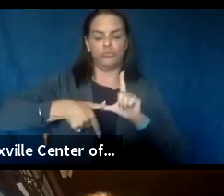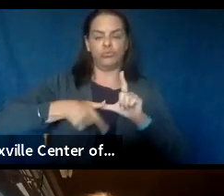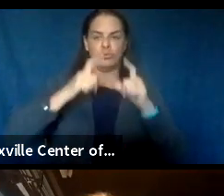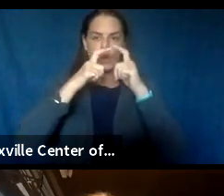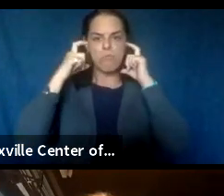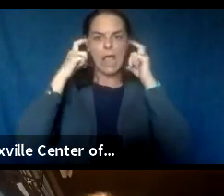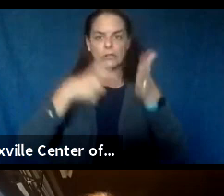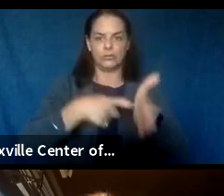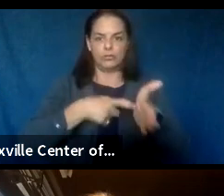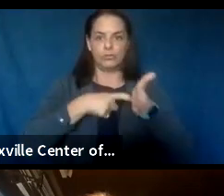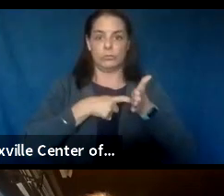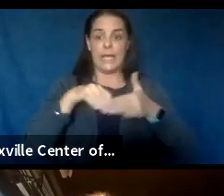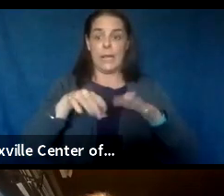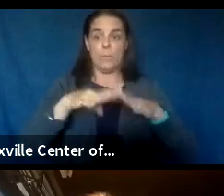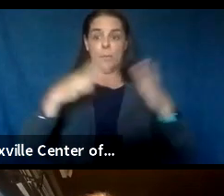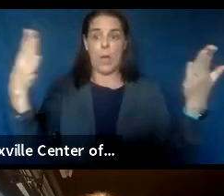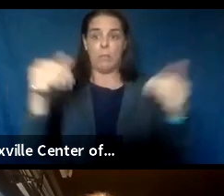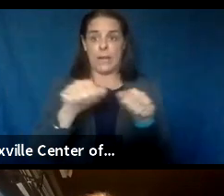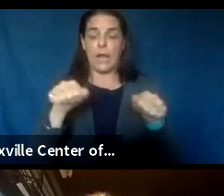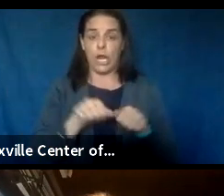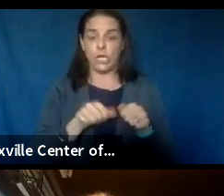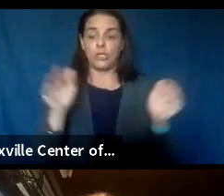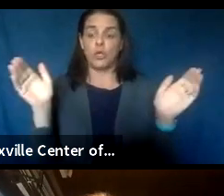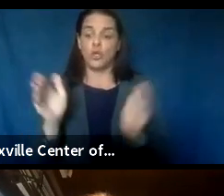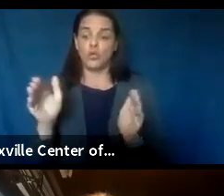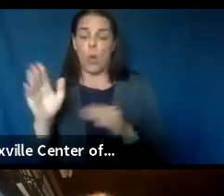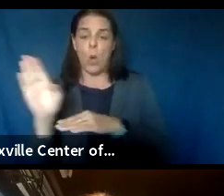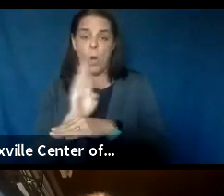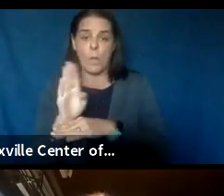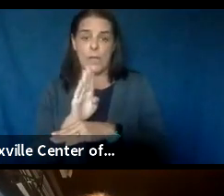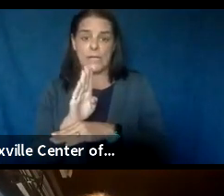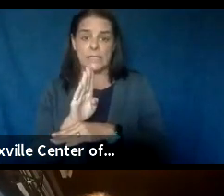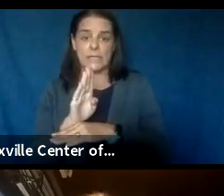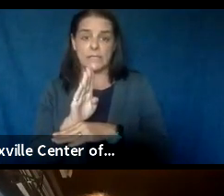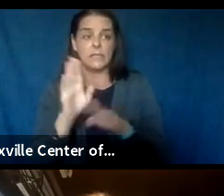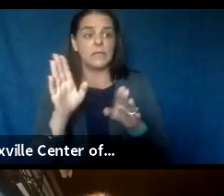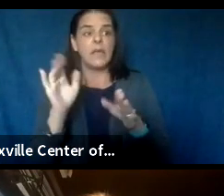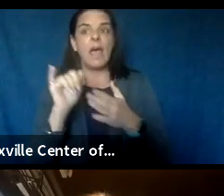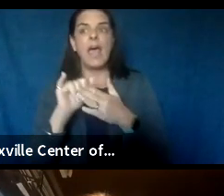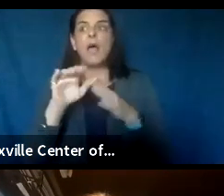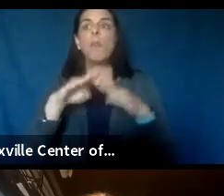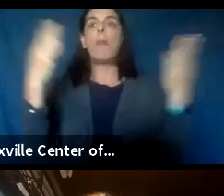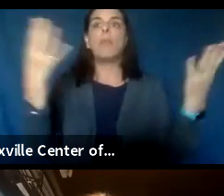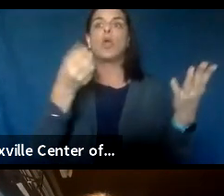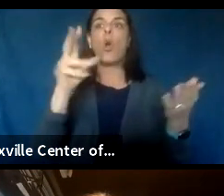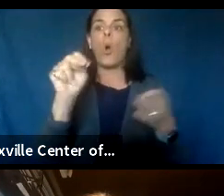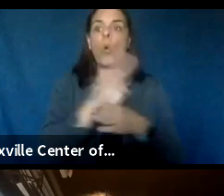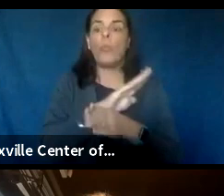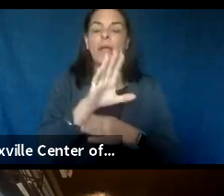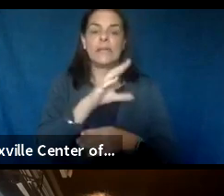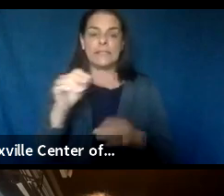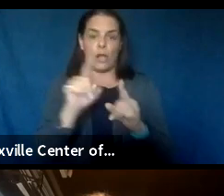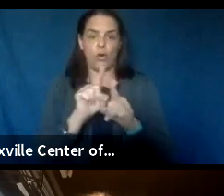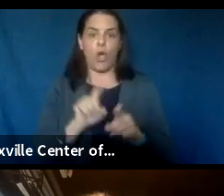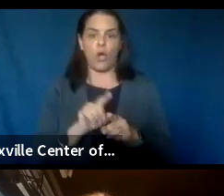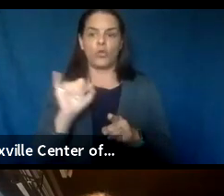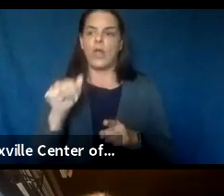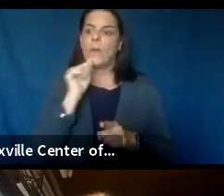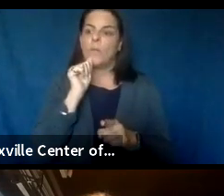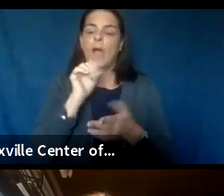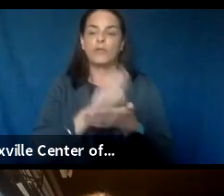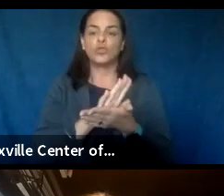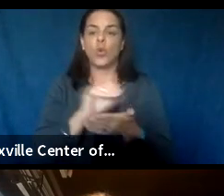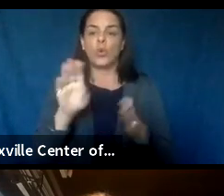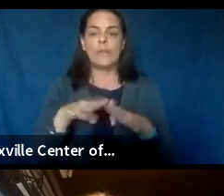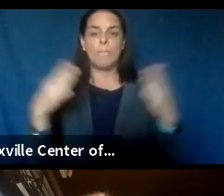mandate in public spaces, small businesses, publicly owned businesses, and also the private schools and